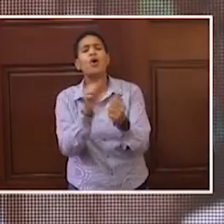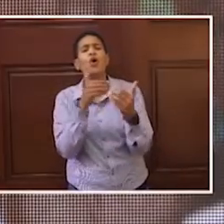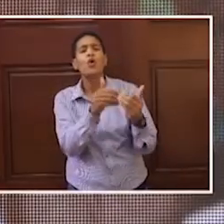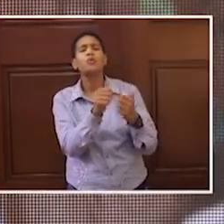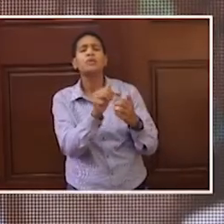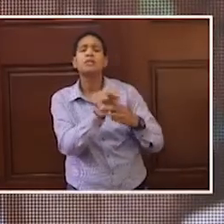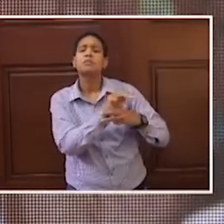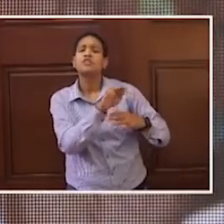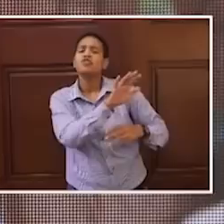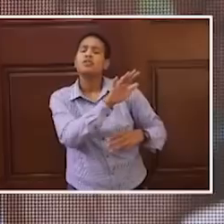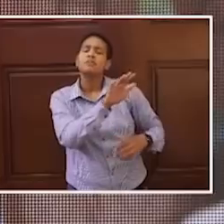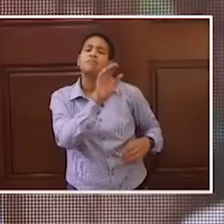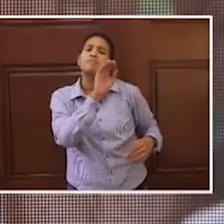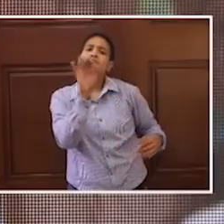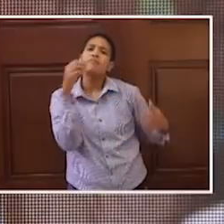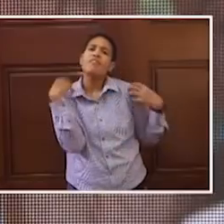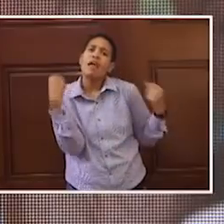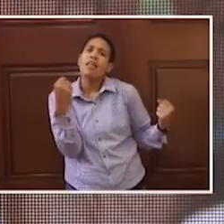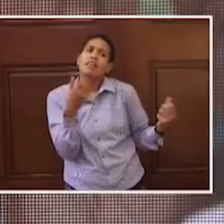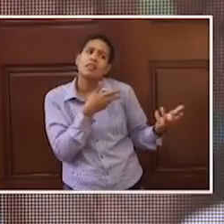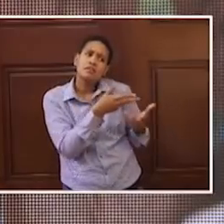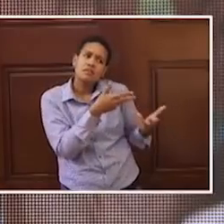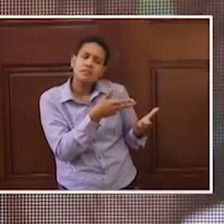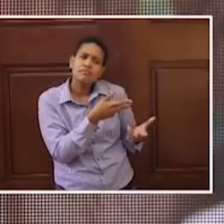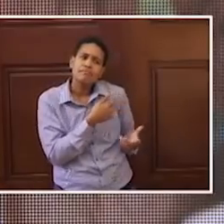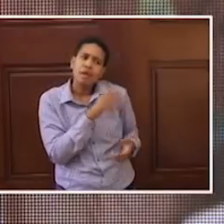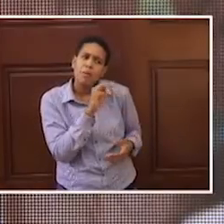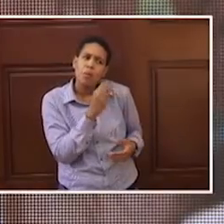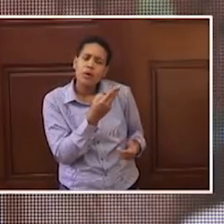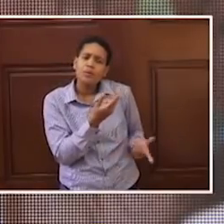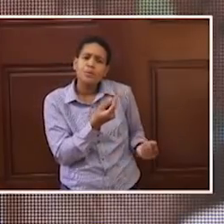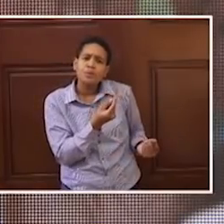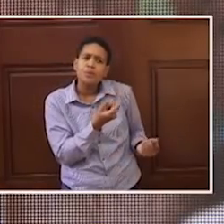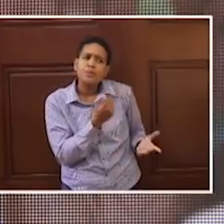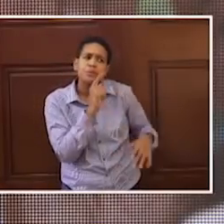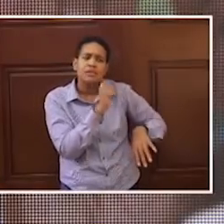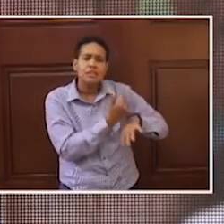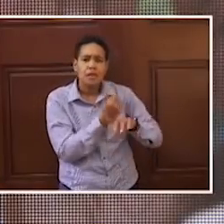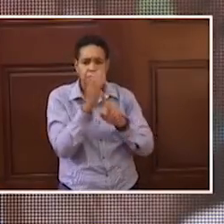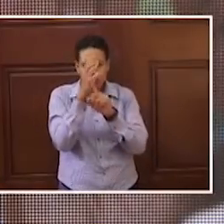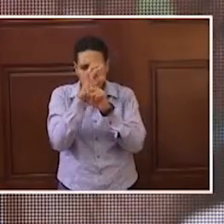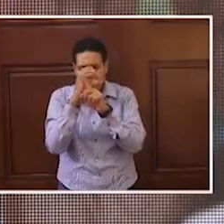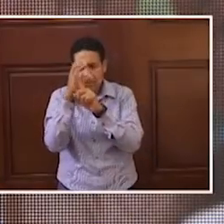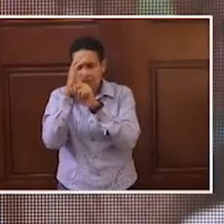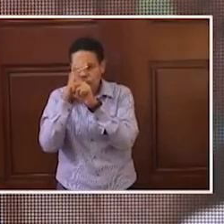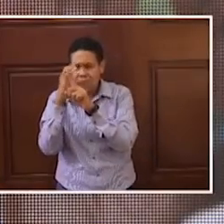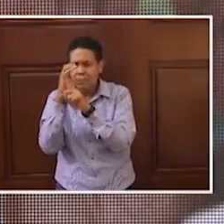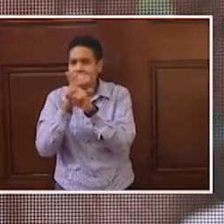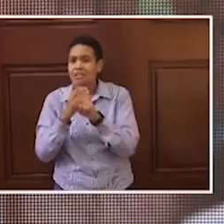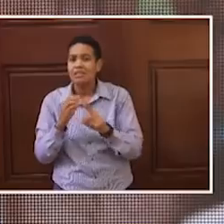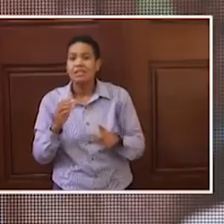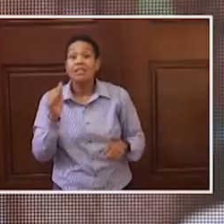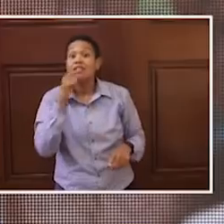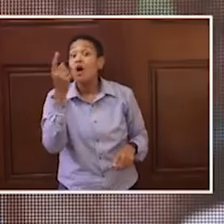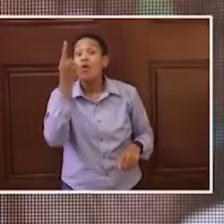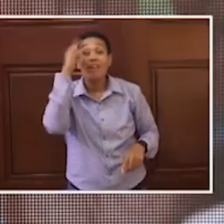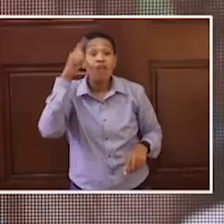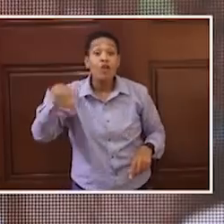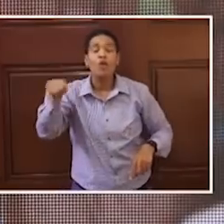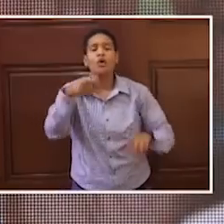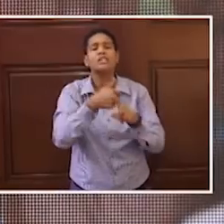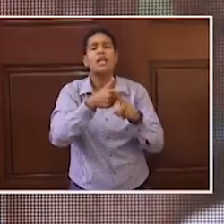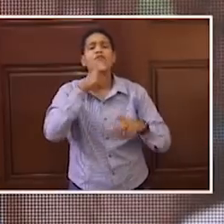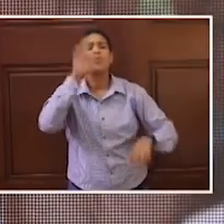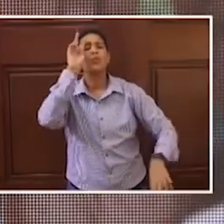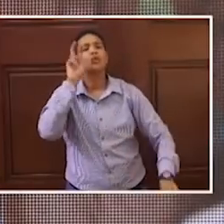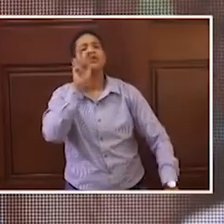Ministry of Health in establishing the kind of screening mechanism, not just for those who are going